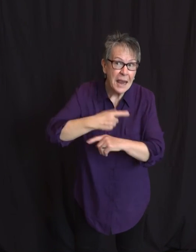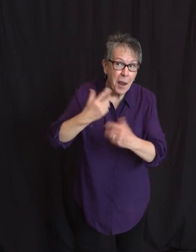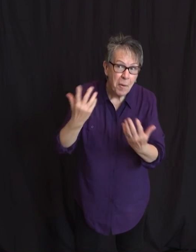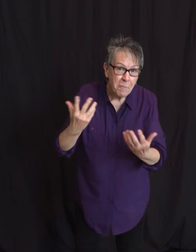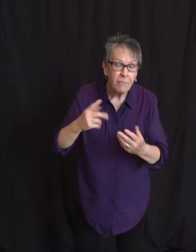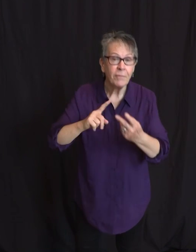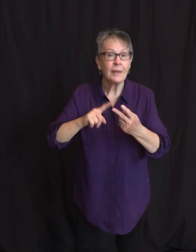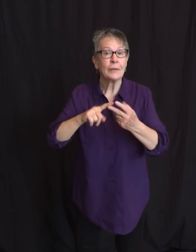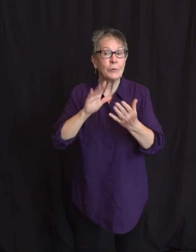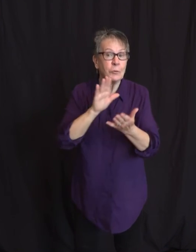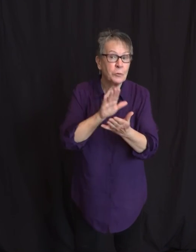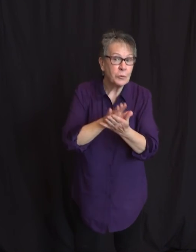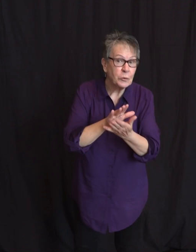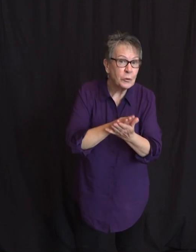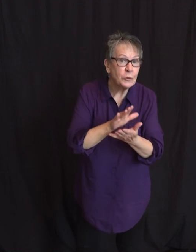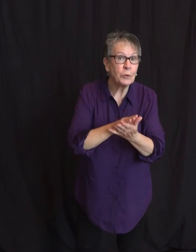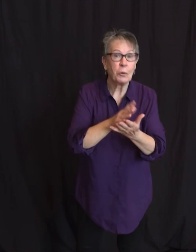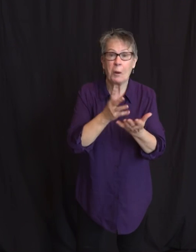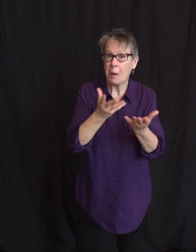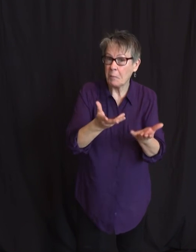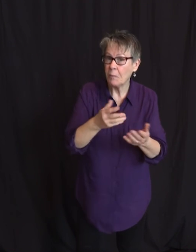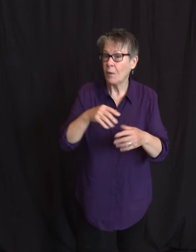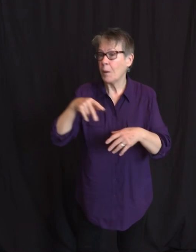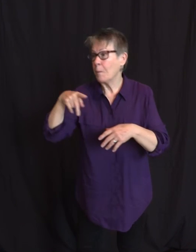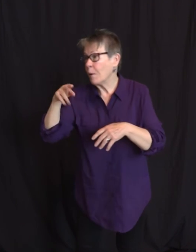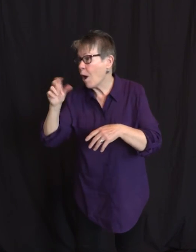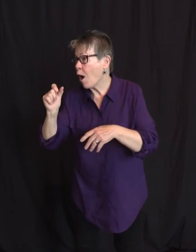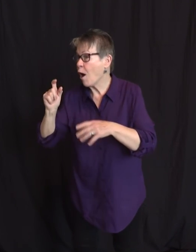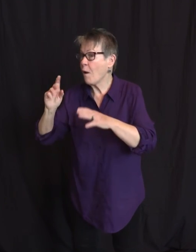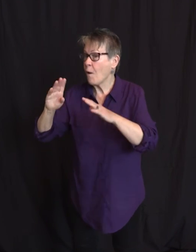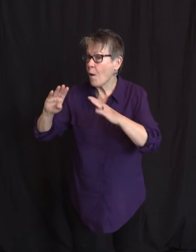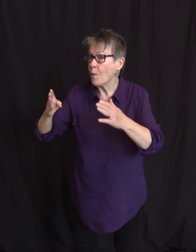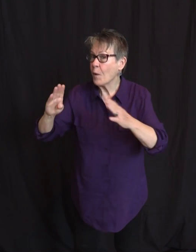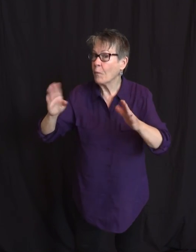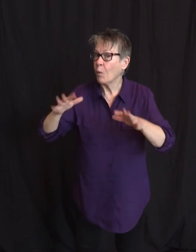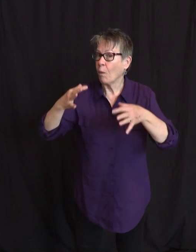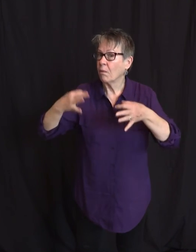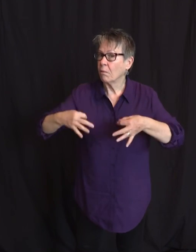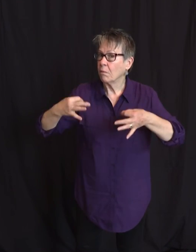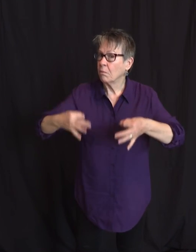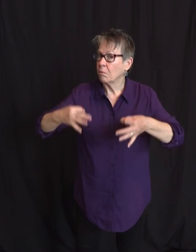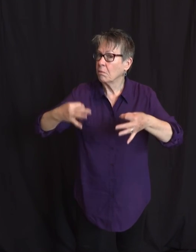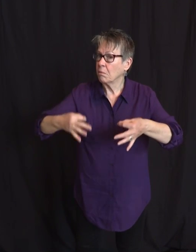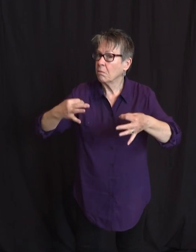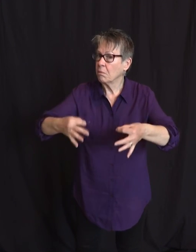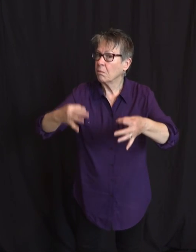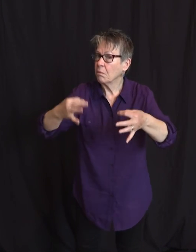allow any amount of other decisions to be reassessed?